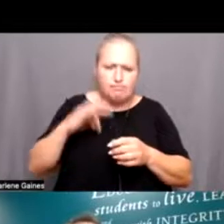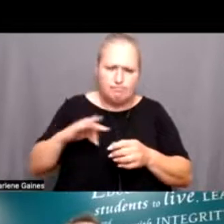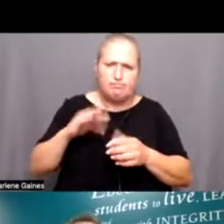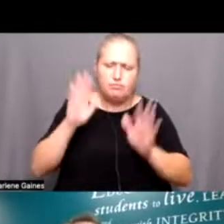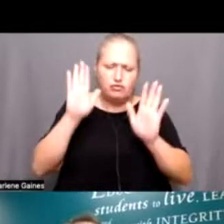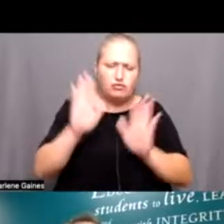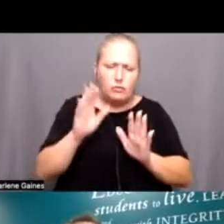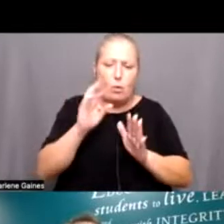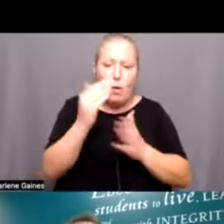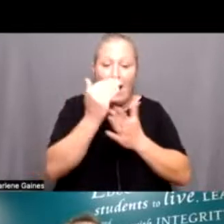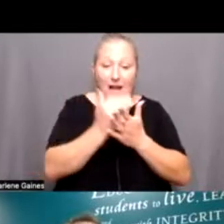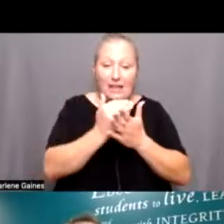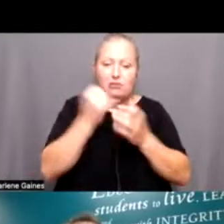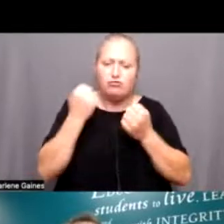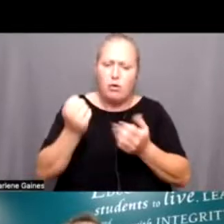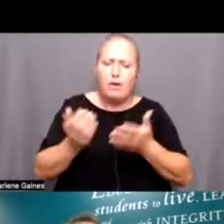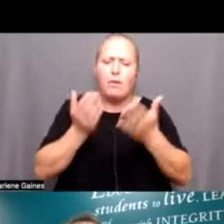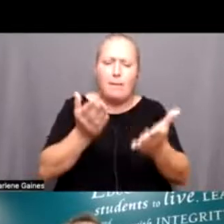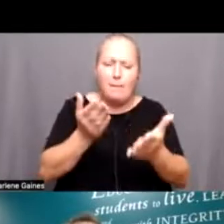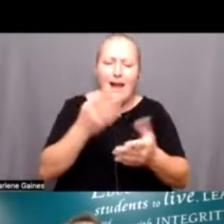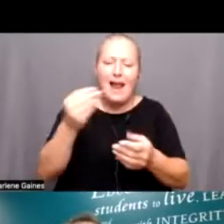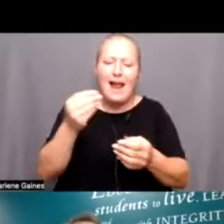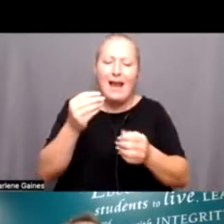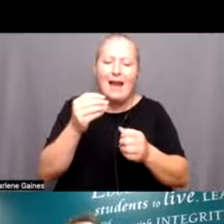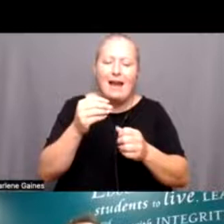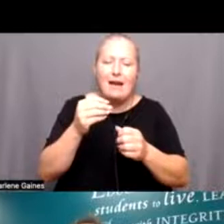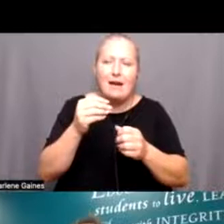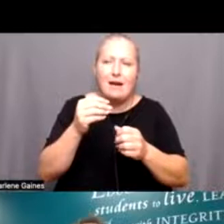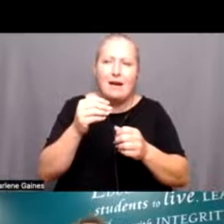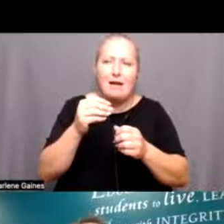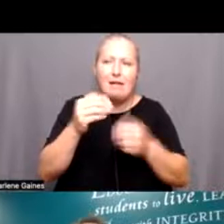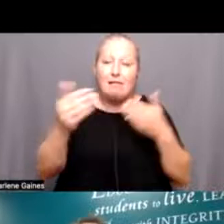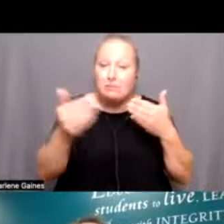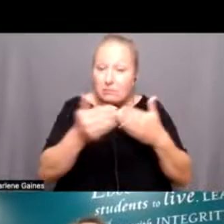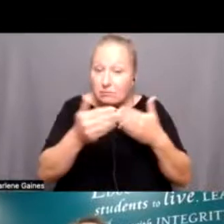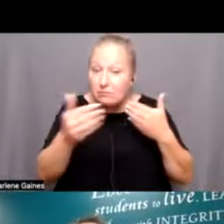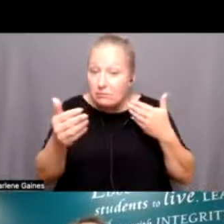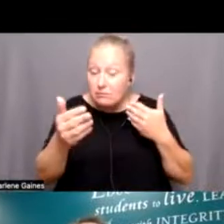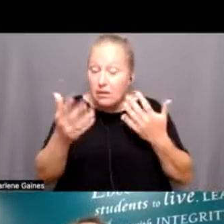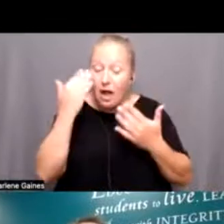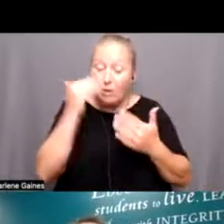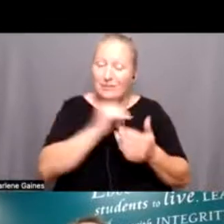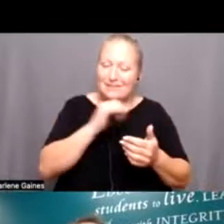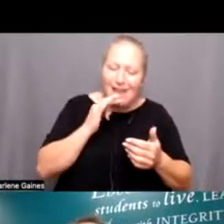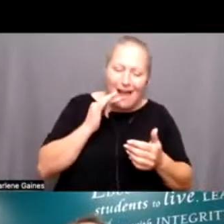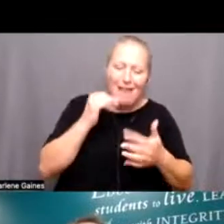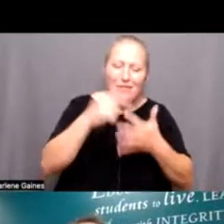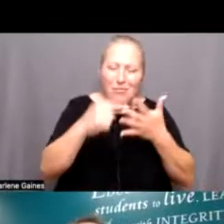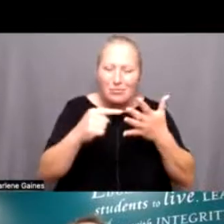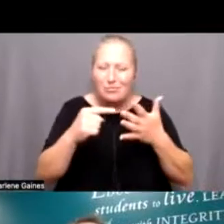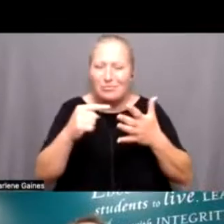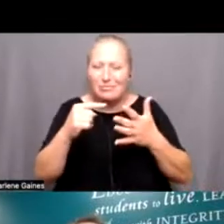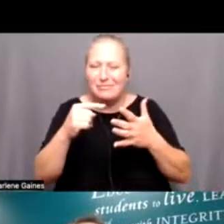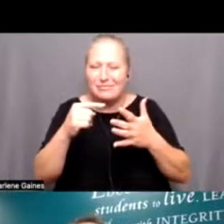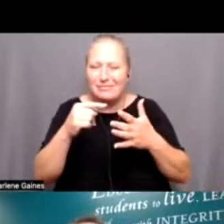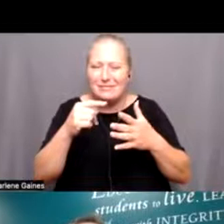on the list of strongly recommend, and how far away are we from that? And I know that staffing, and I know that there are constraints. I'm just curious